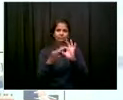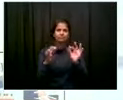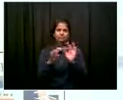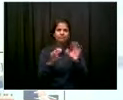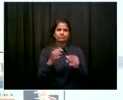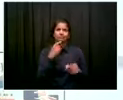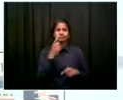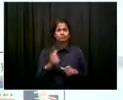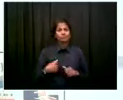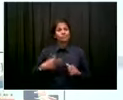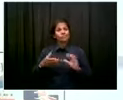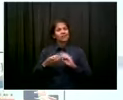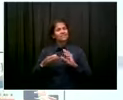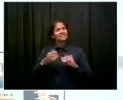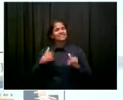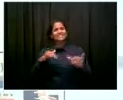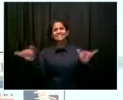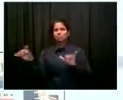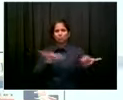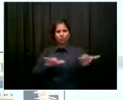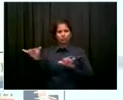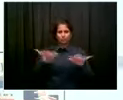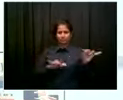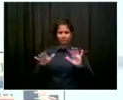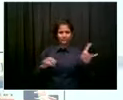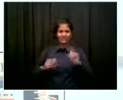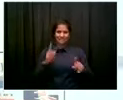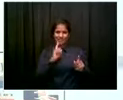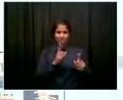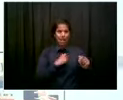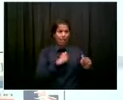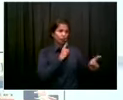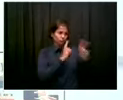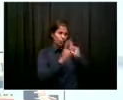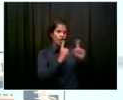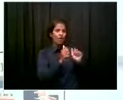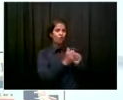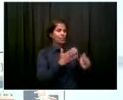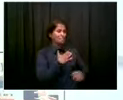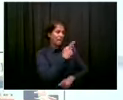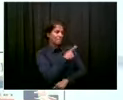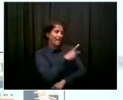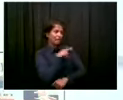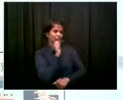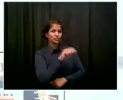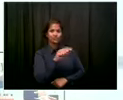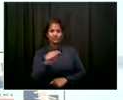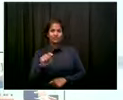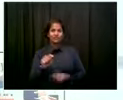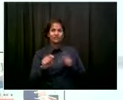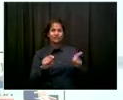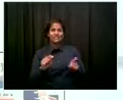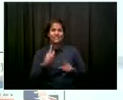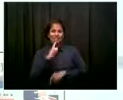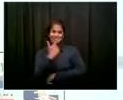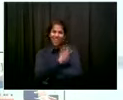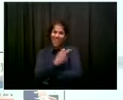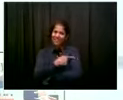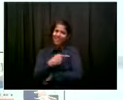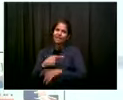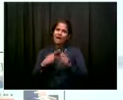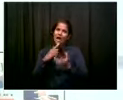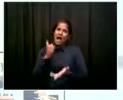vaccines help us develop immunity without disease and that's the bottom line we have safe